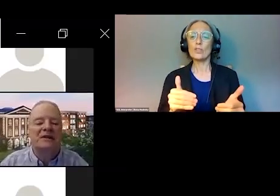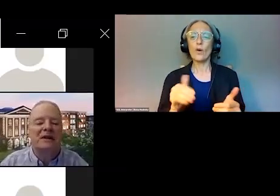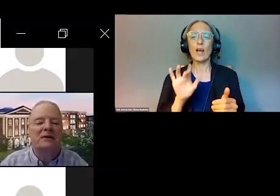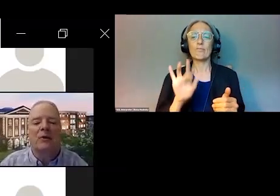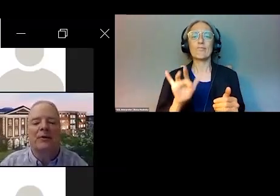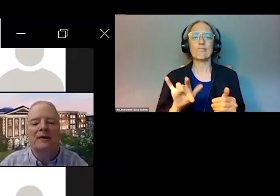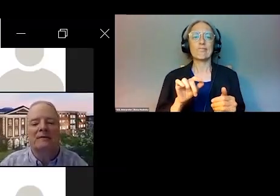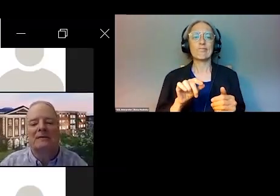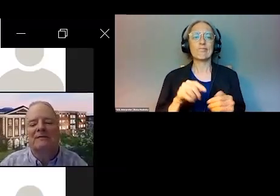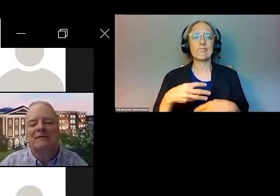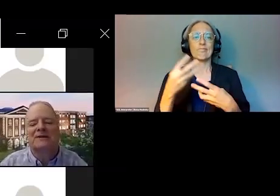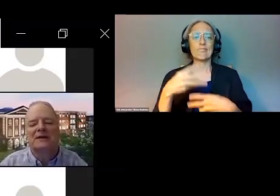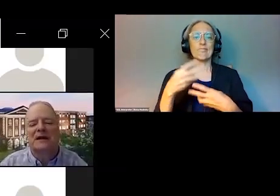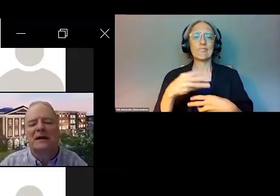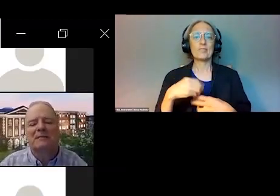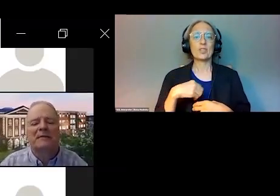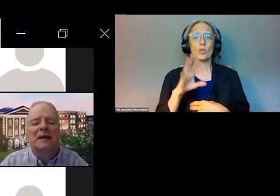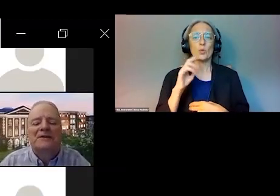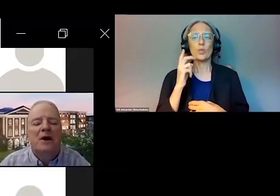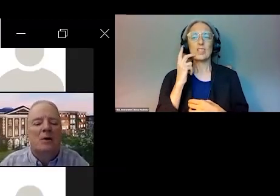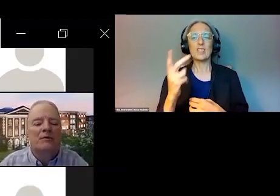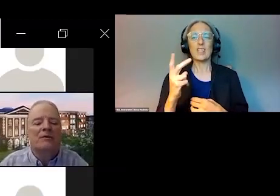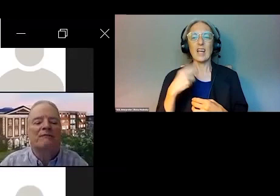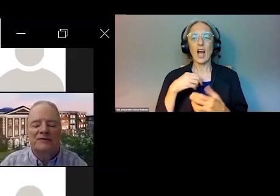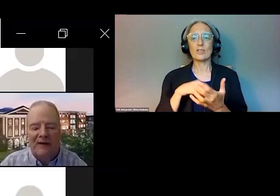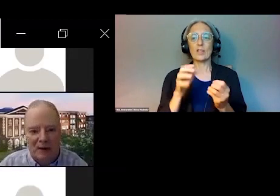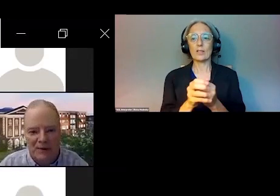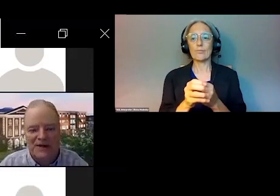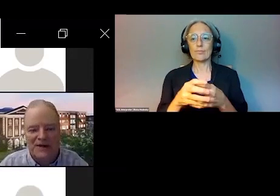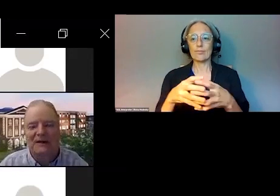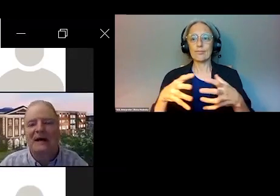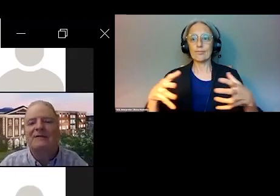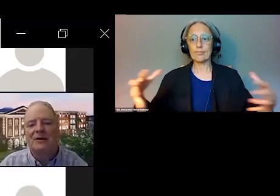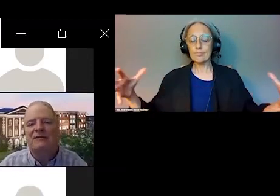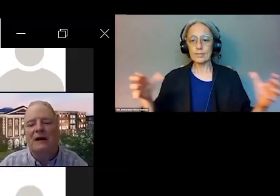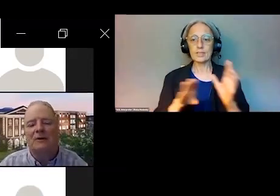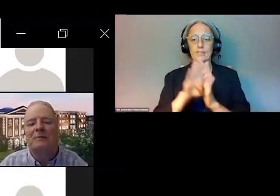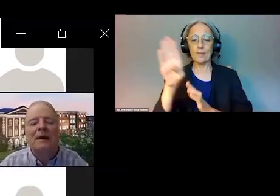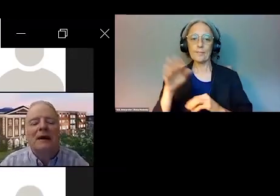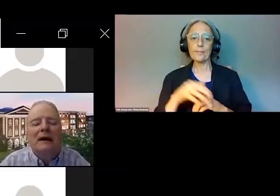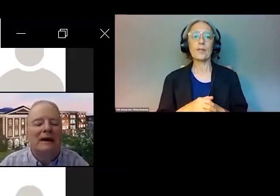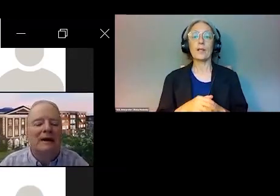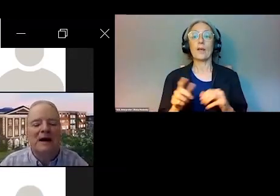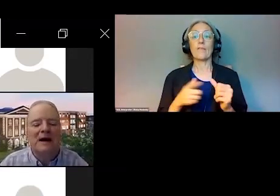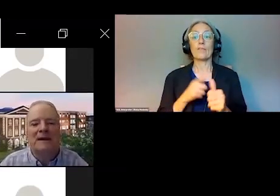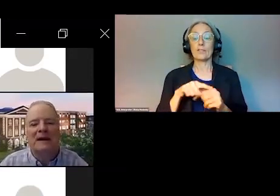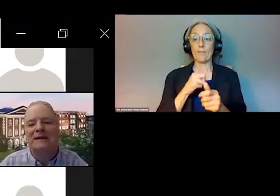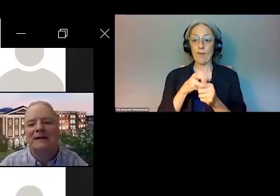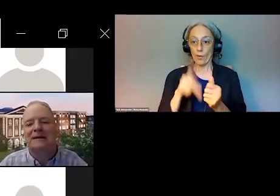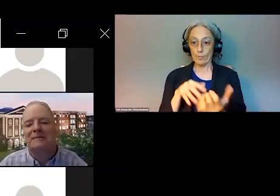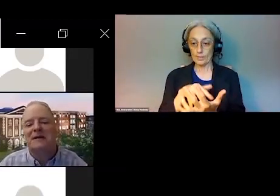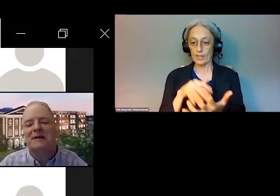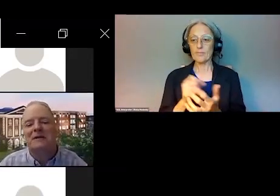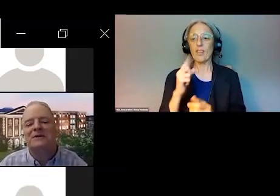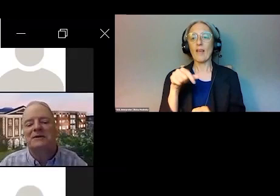you can see the growth and development of the study. So the first follow-up was an 11-year follow-up. Again, it was not planned